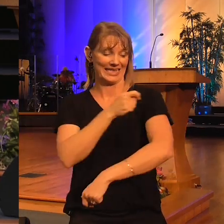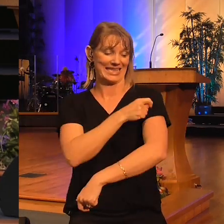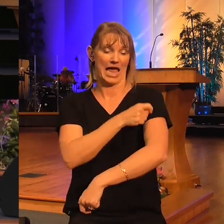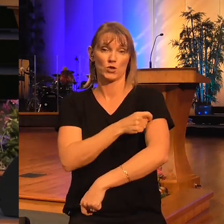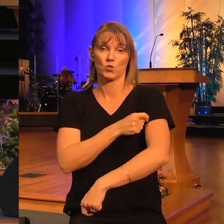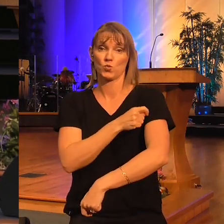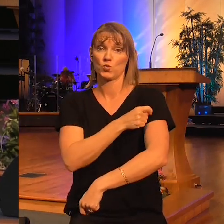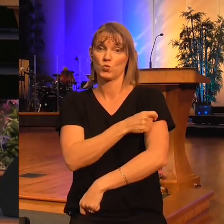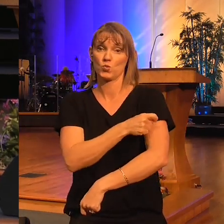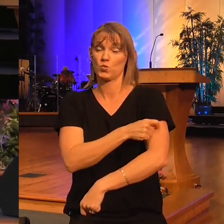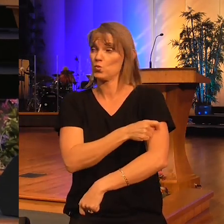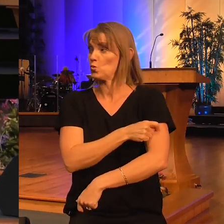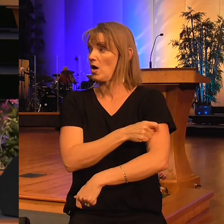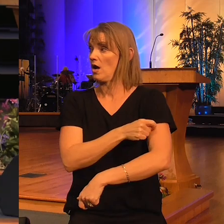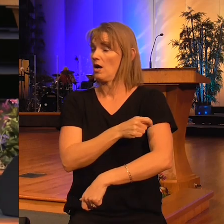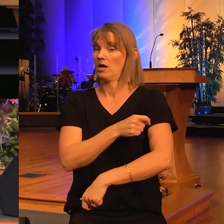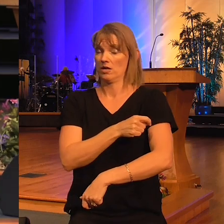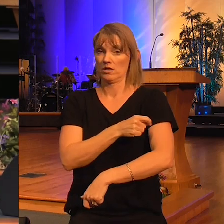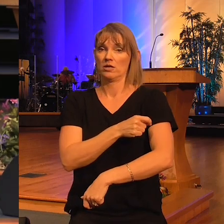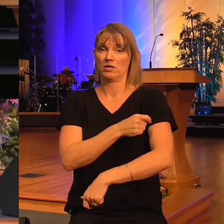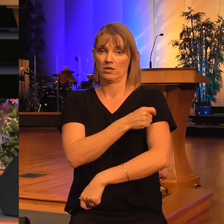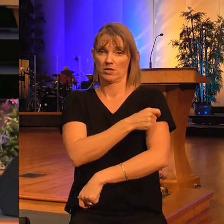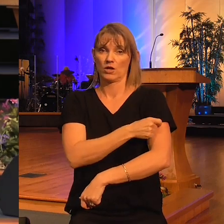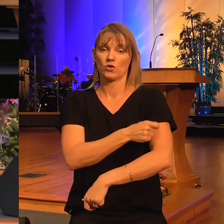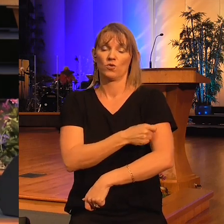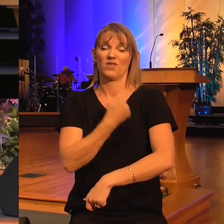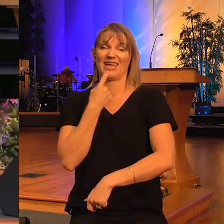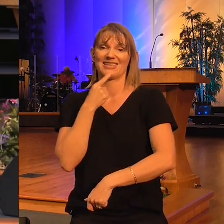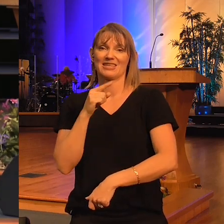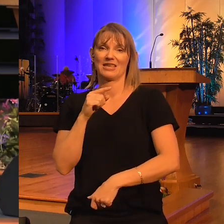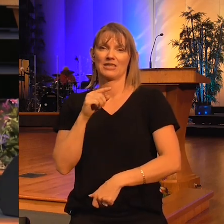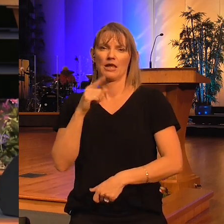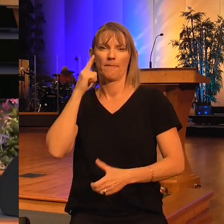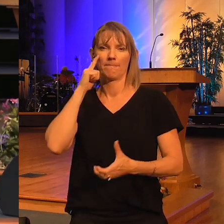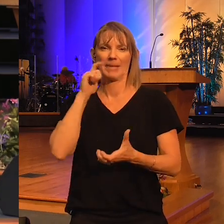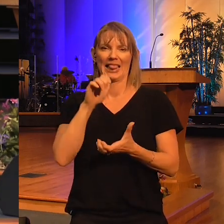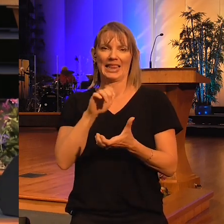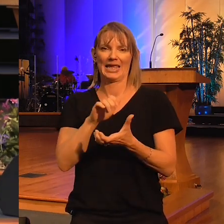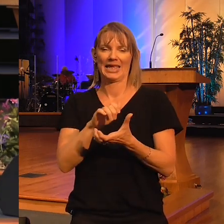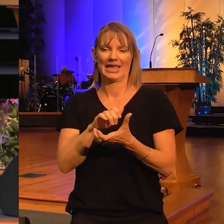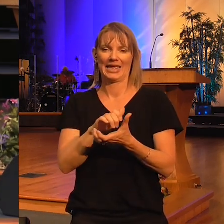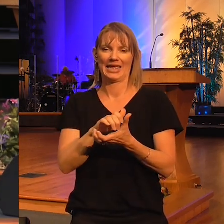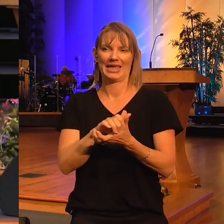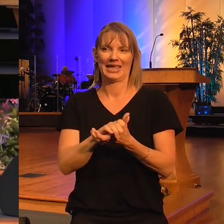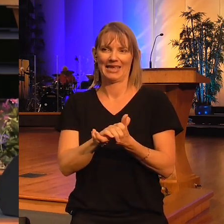tattoo placed on his arm that says, believe.